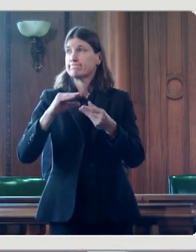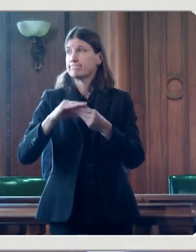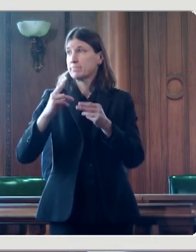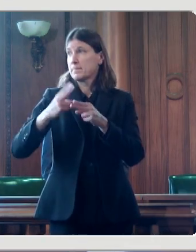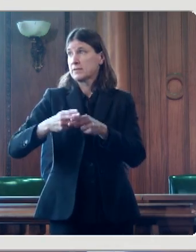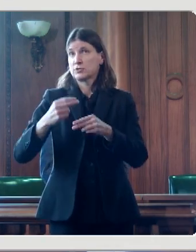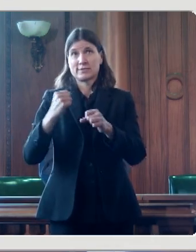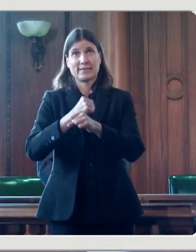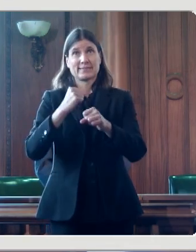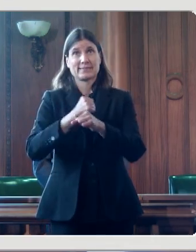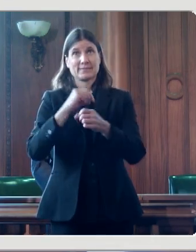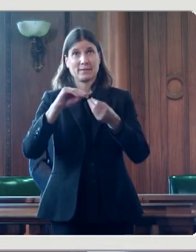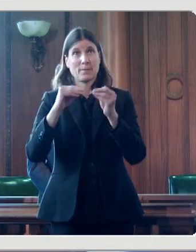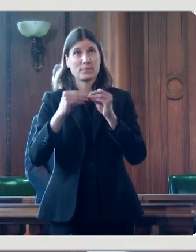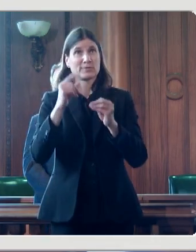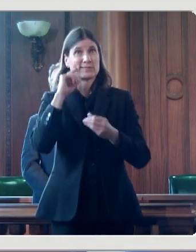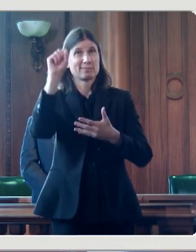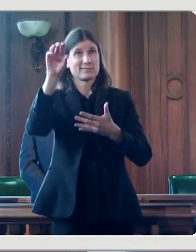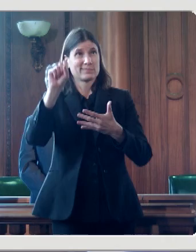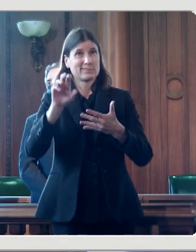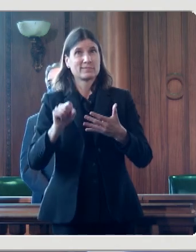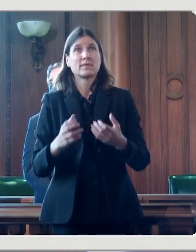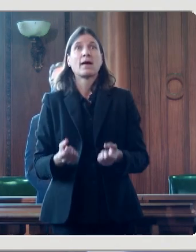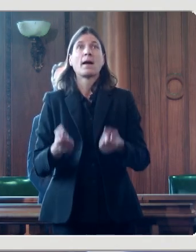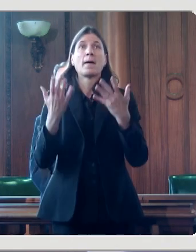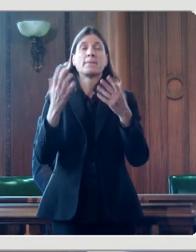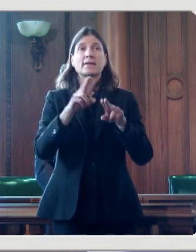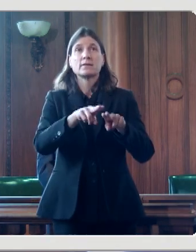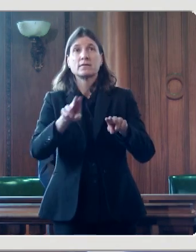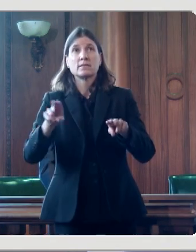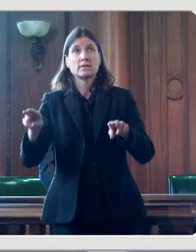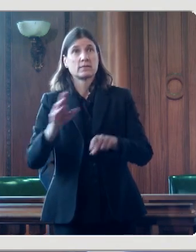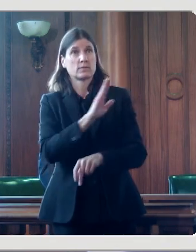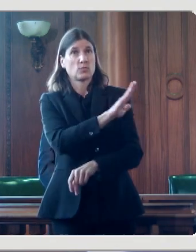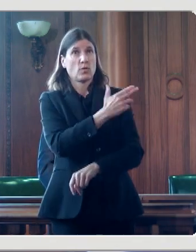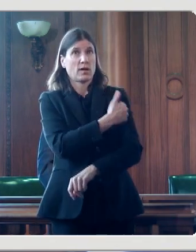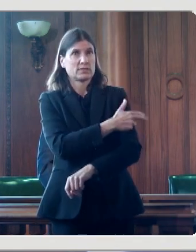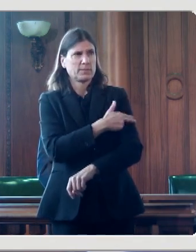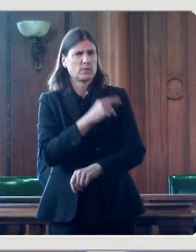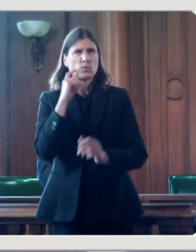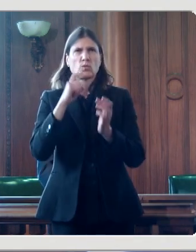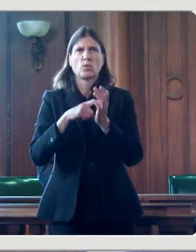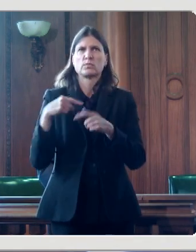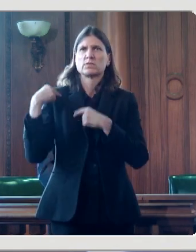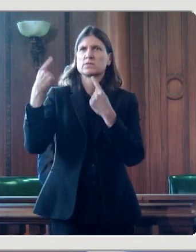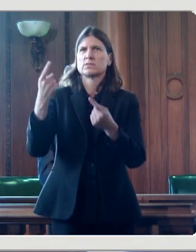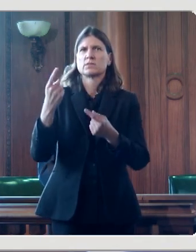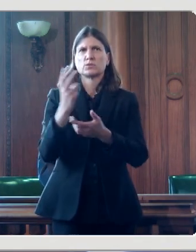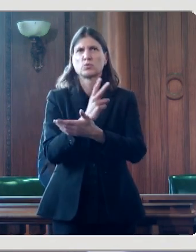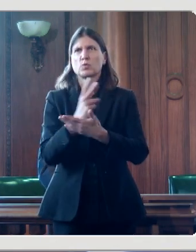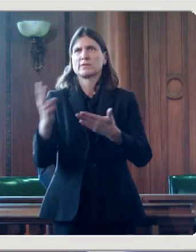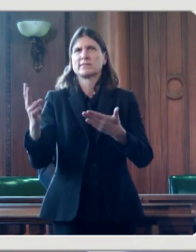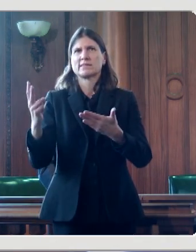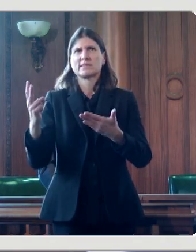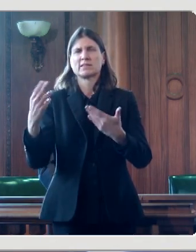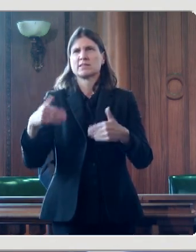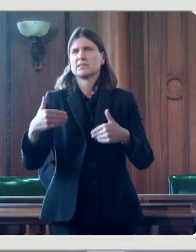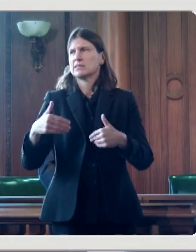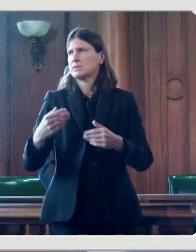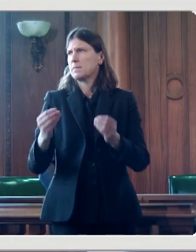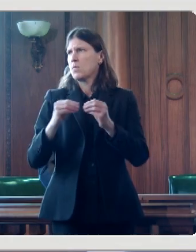cross hospital center. It's kind of been like a roller coaster for the last 2 weeks or so. There hasn't been a real change in terms of